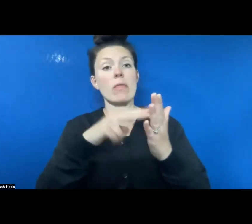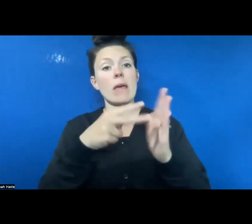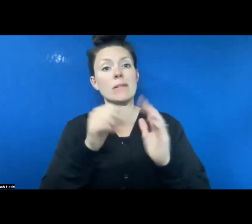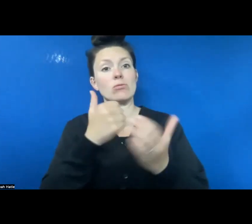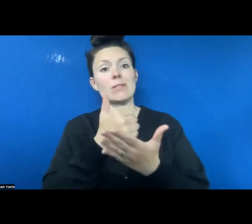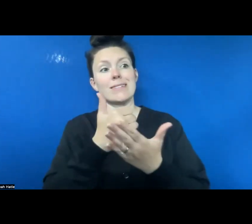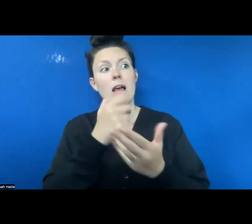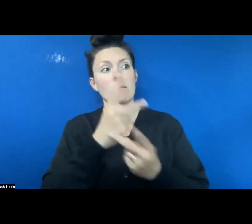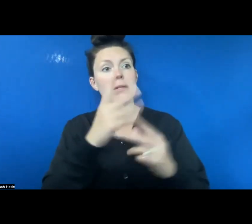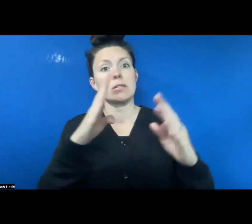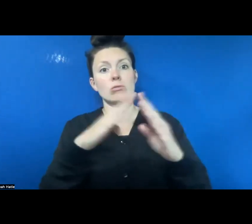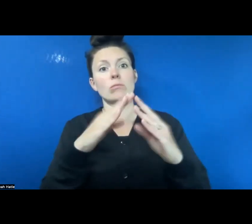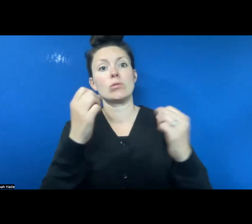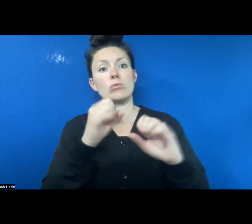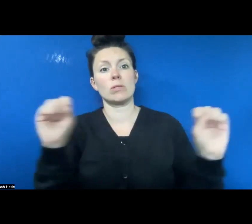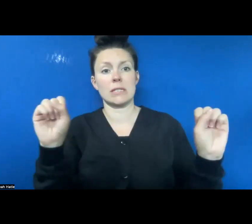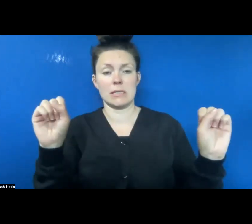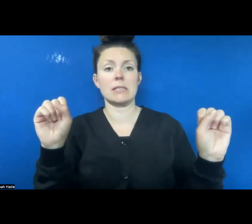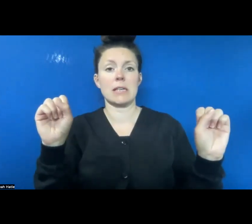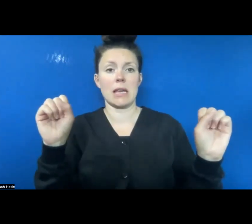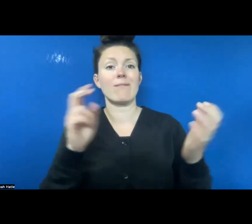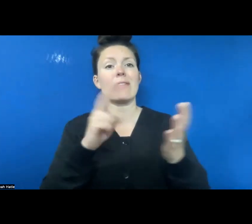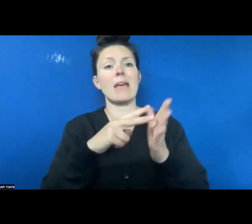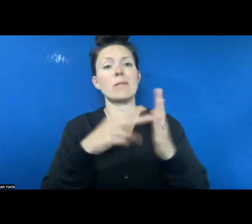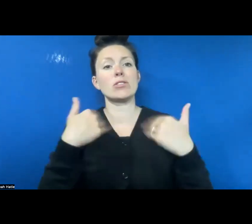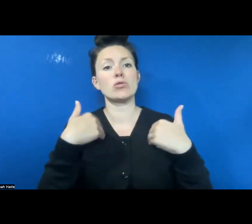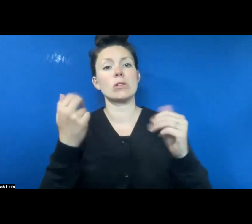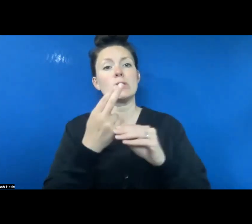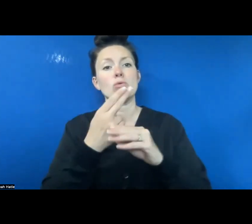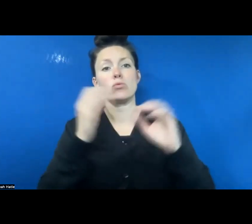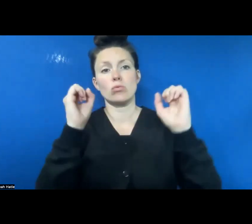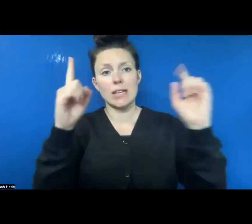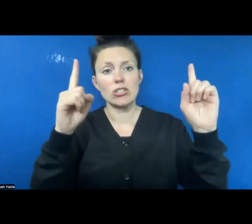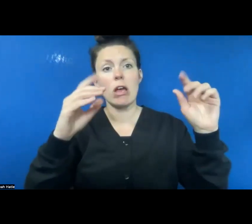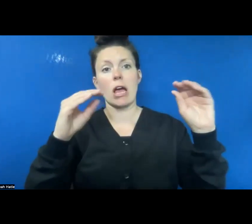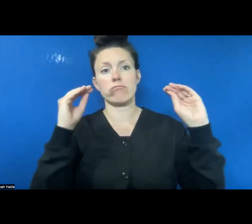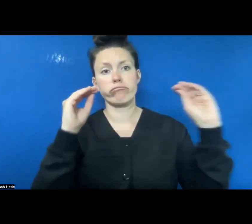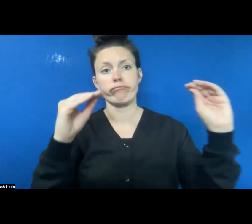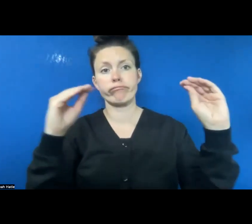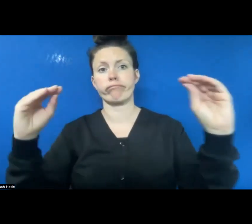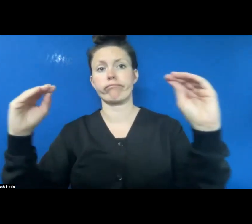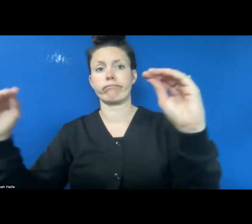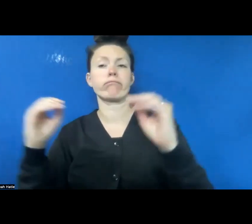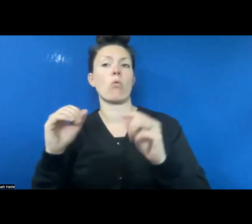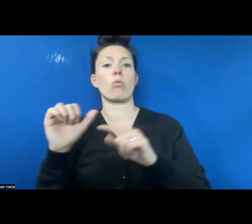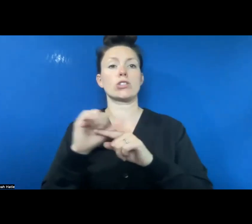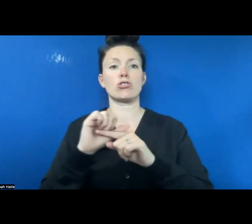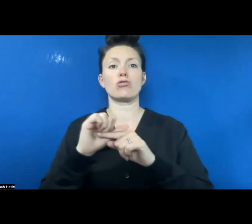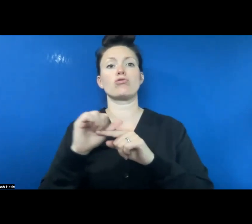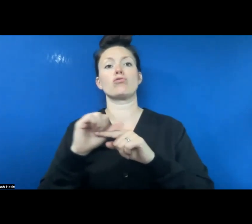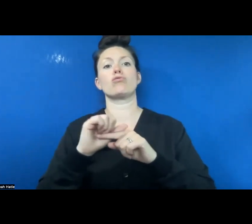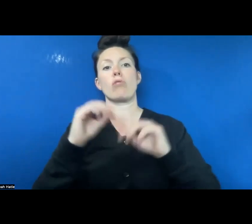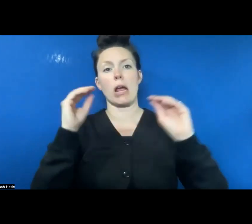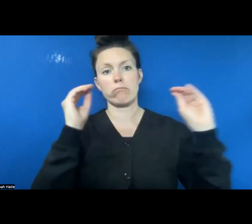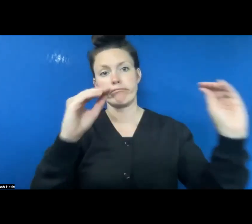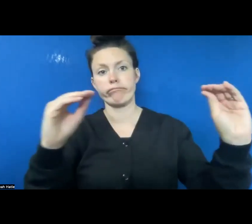we'll spread that around with education and training and true support and true advocacy to the best